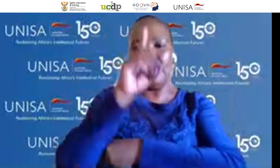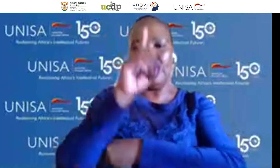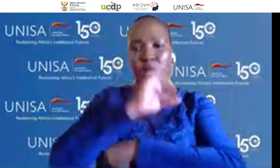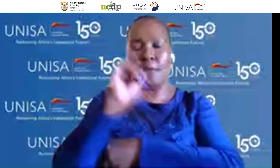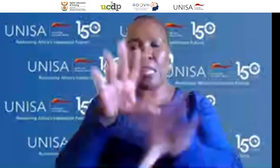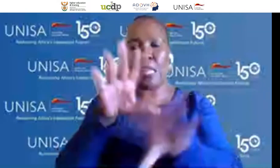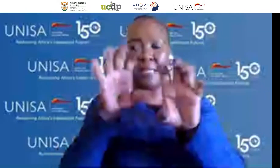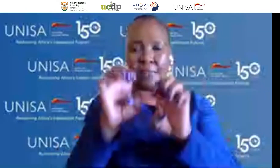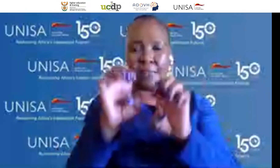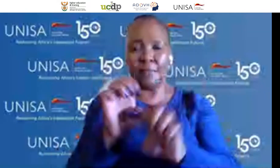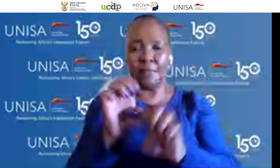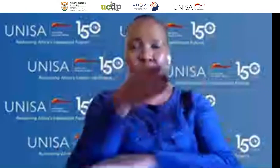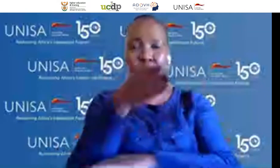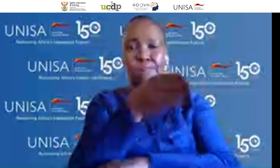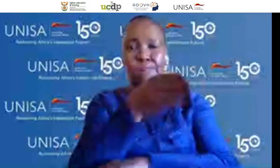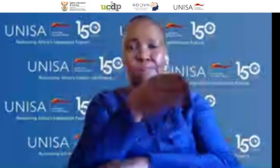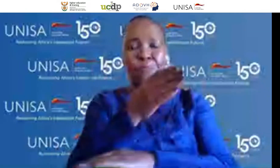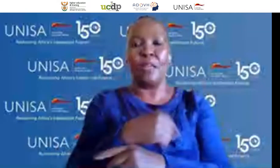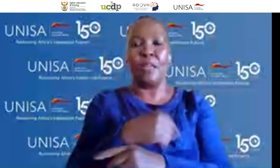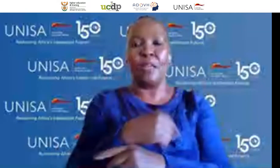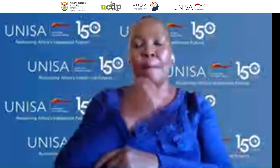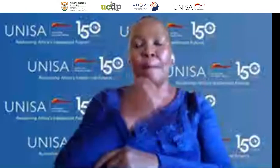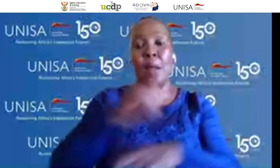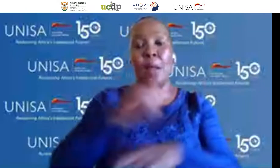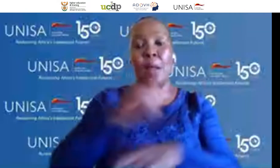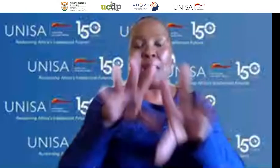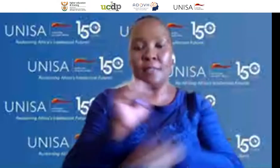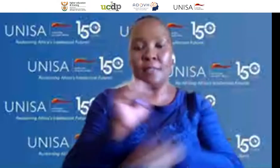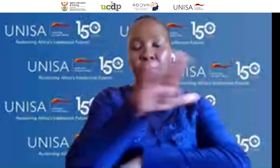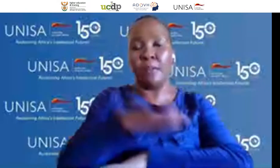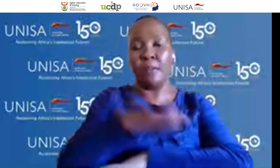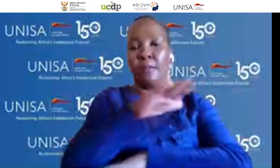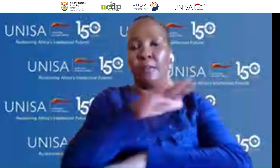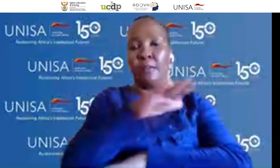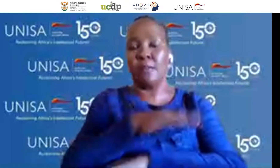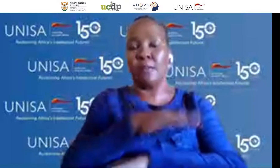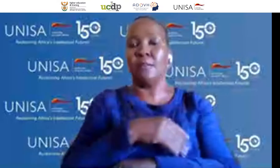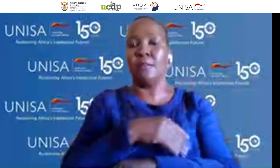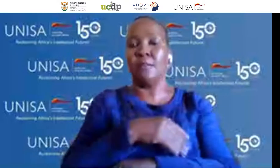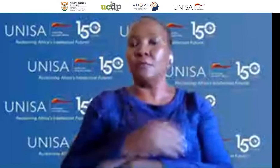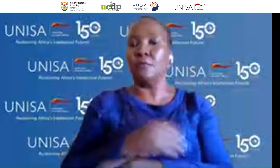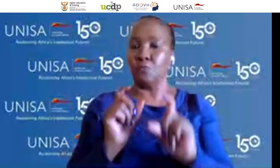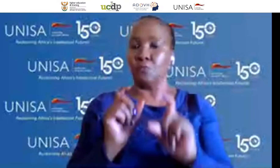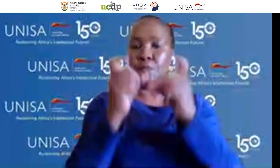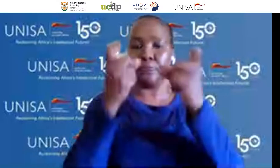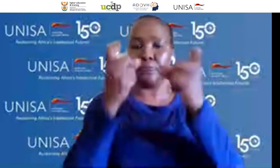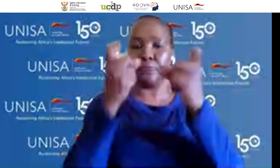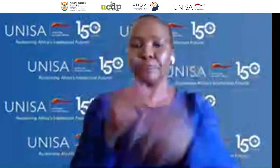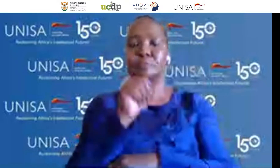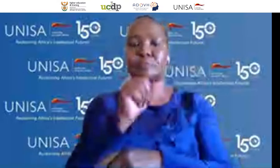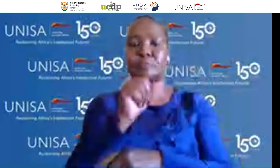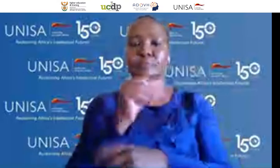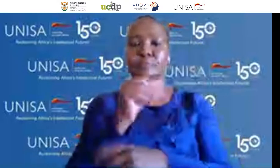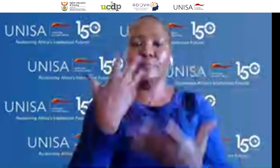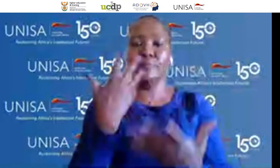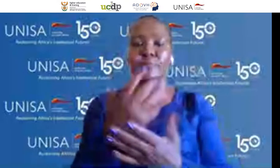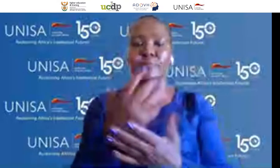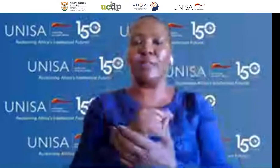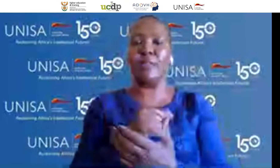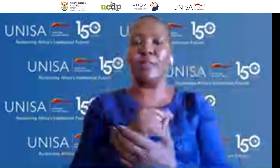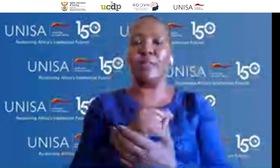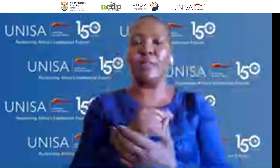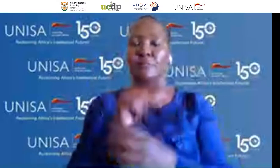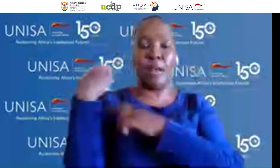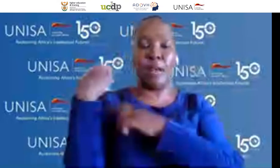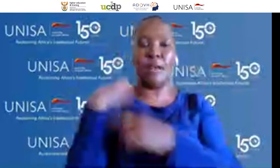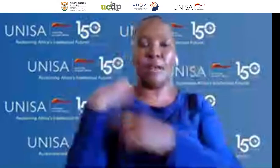script up onto the myExams platform as soon as possible. That must take priority. I'll hand